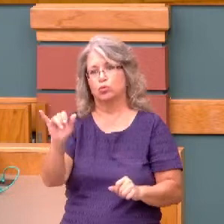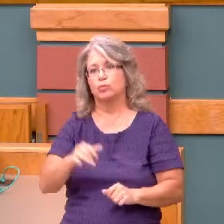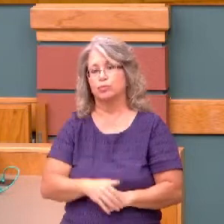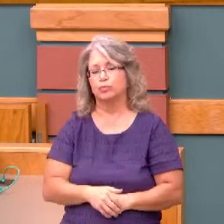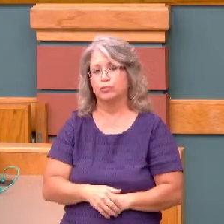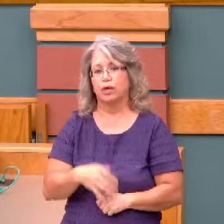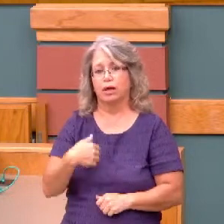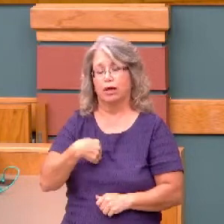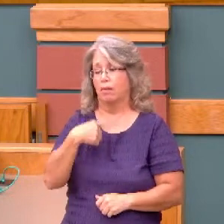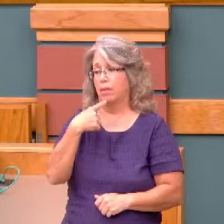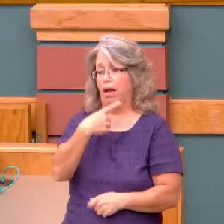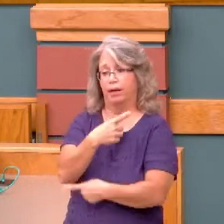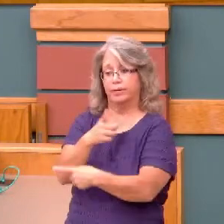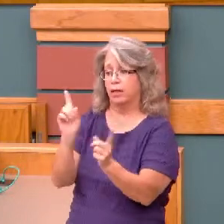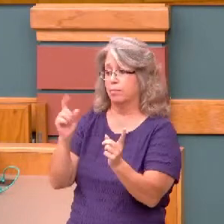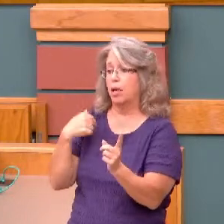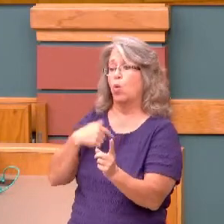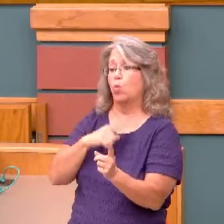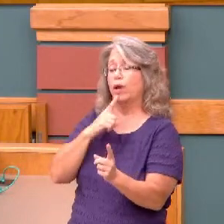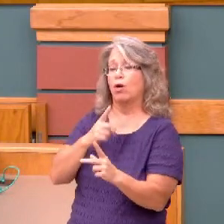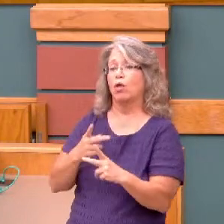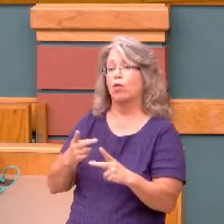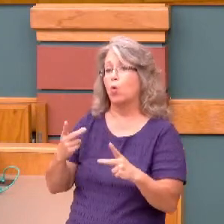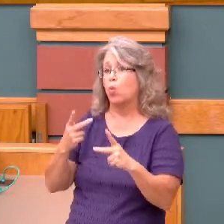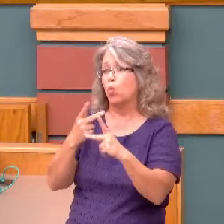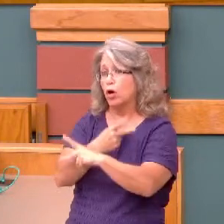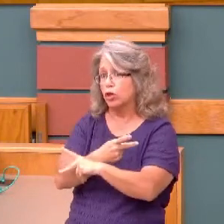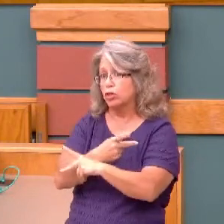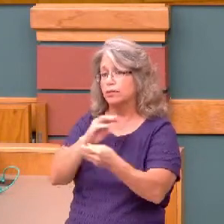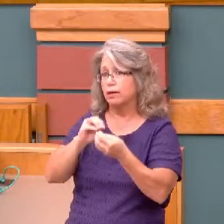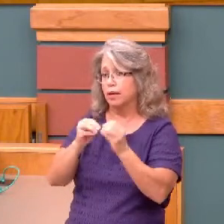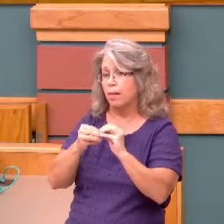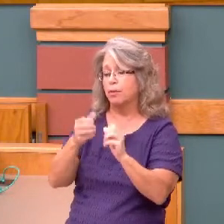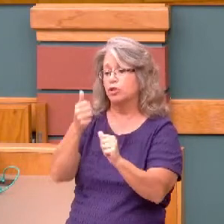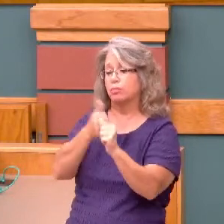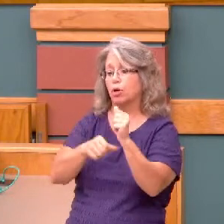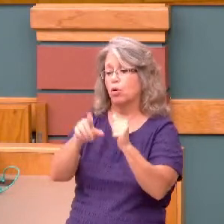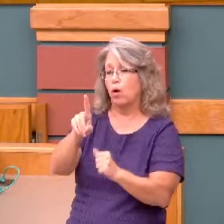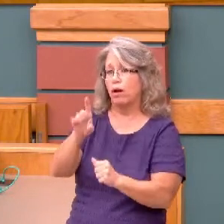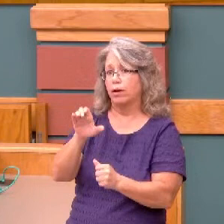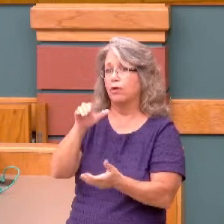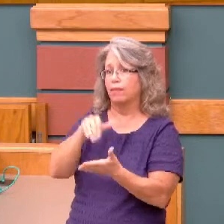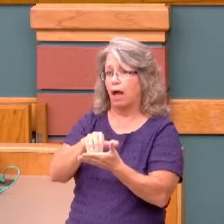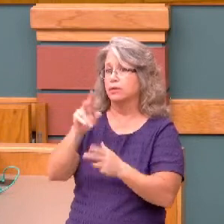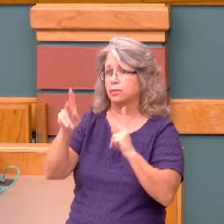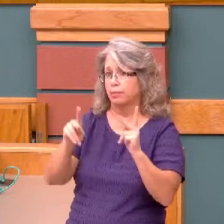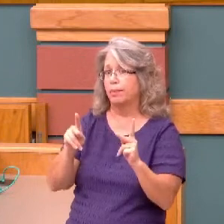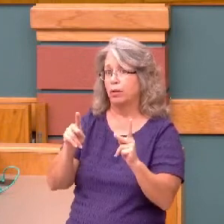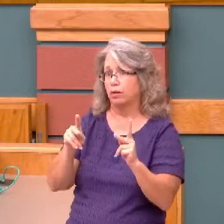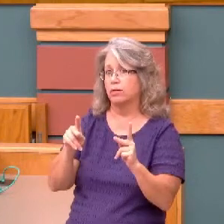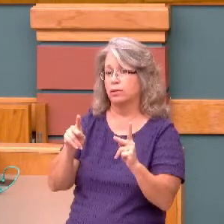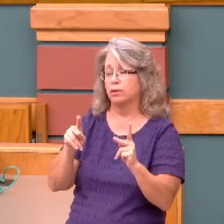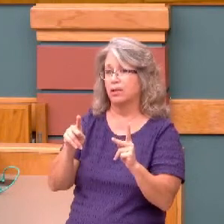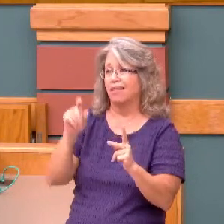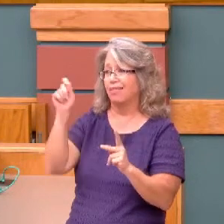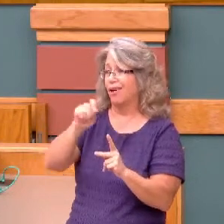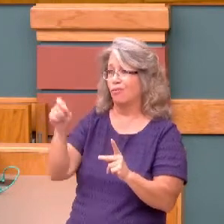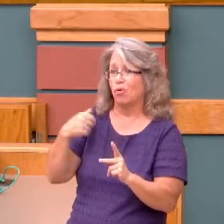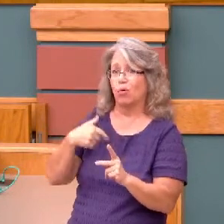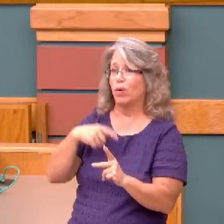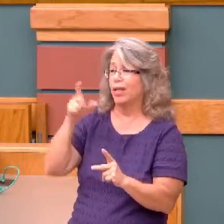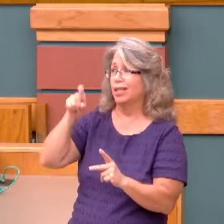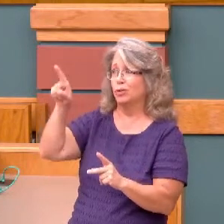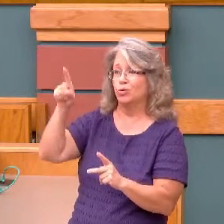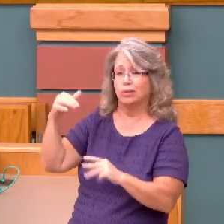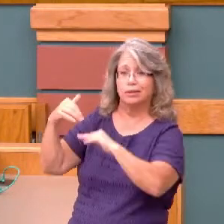are the worst per capita right now for these hospitalizations going up. And therefore, we need you to send your new